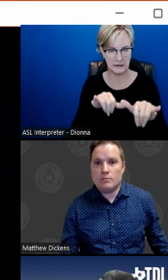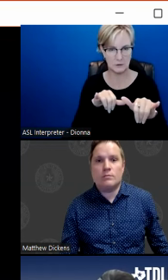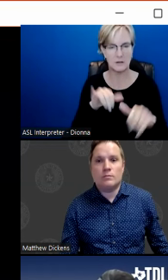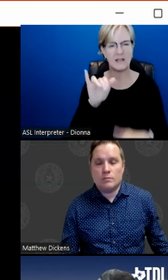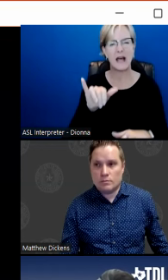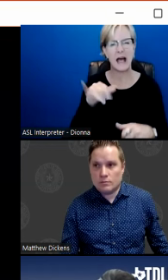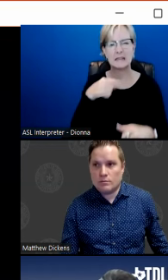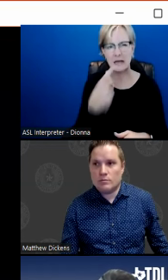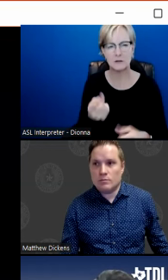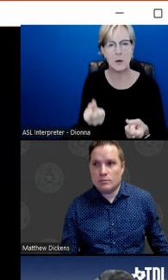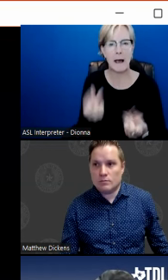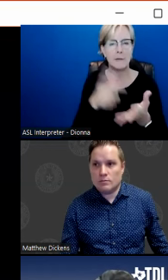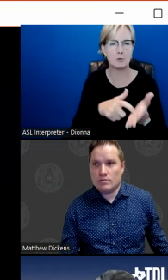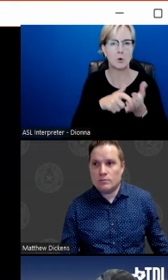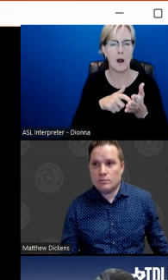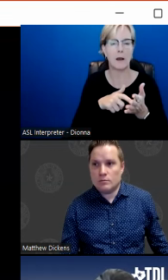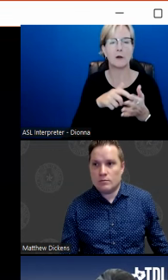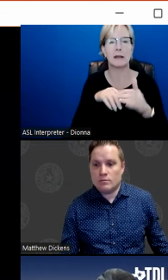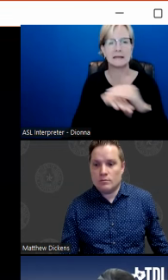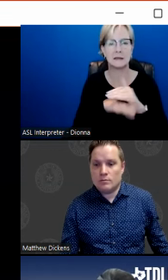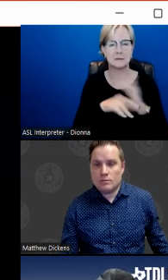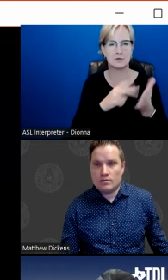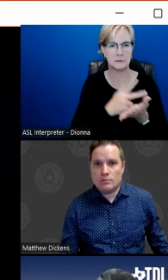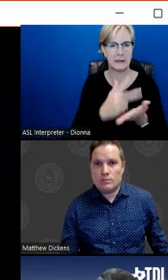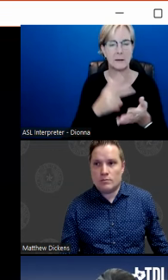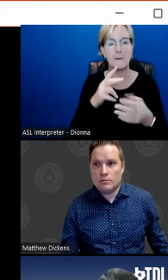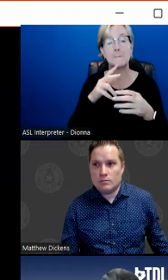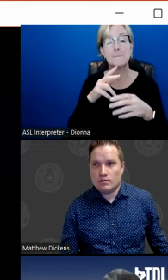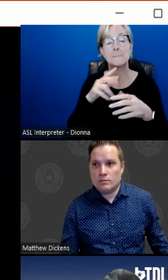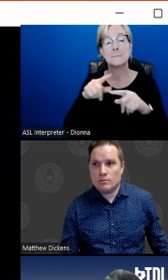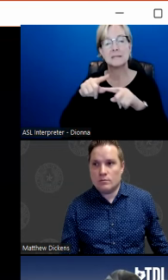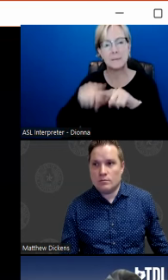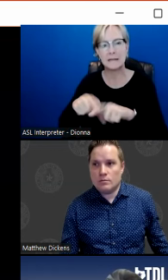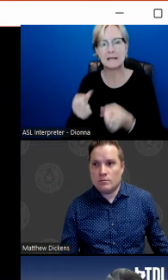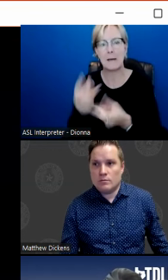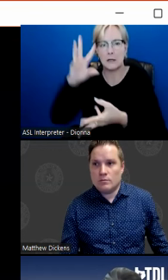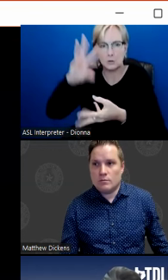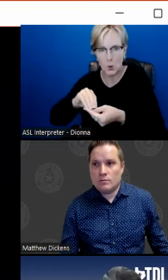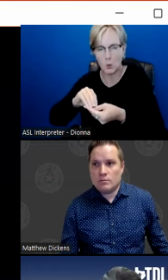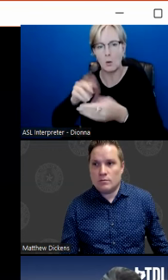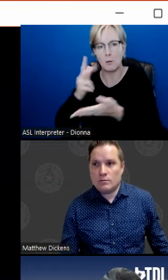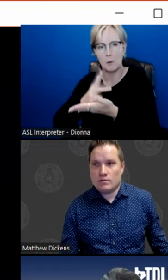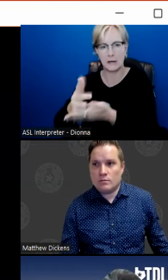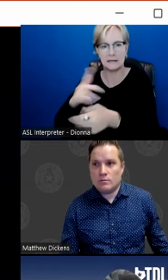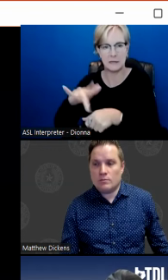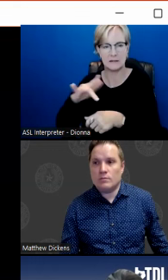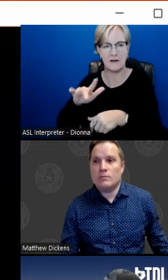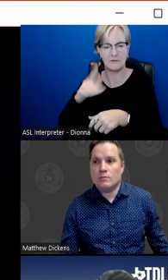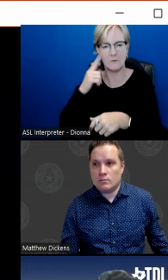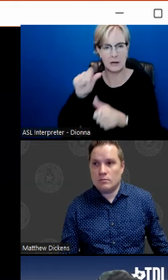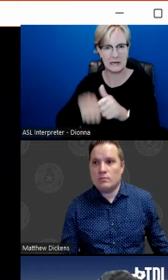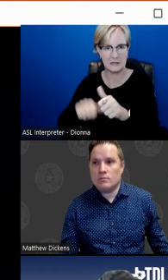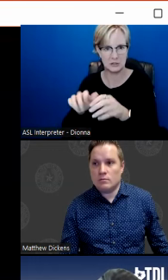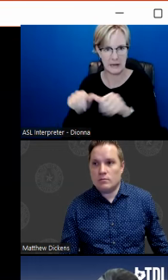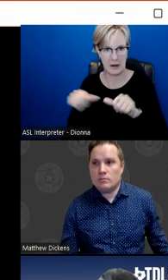give you the number of required accessible spaces based on the total parking spaces provided per each facility. When that number